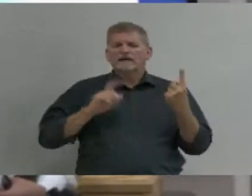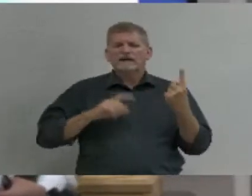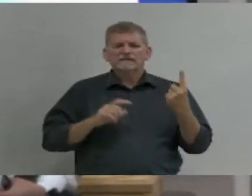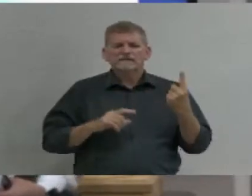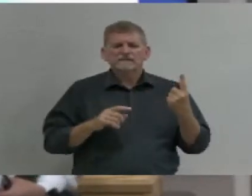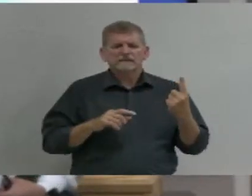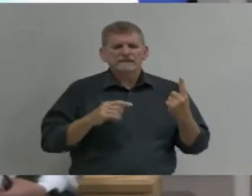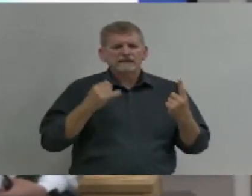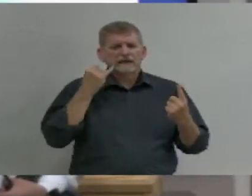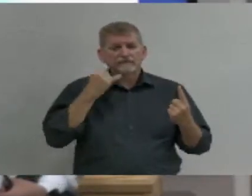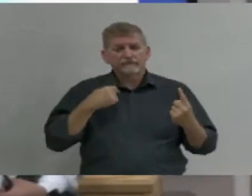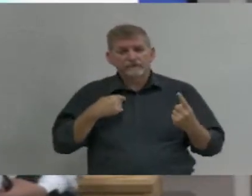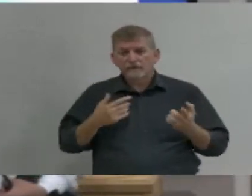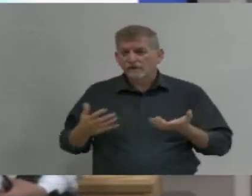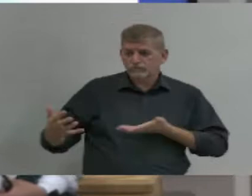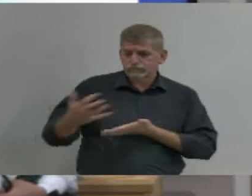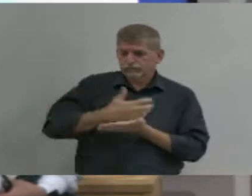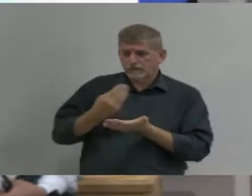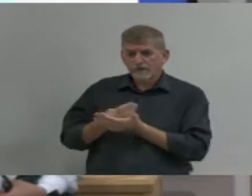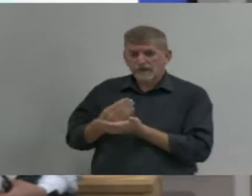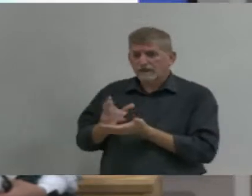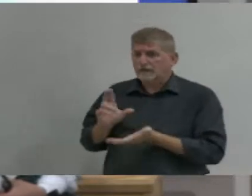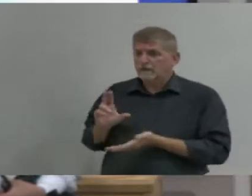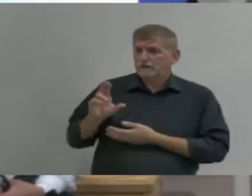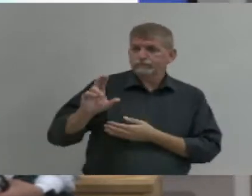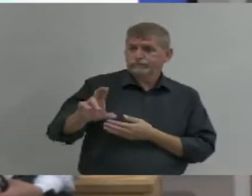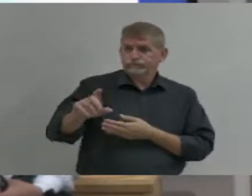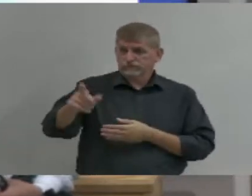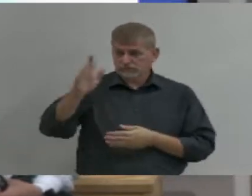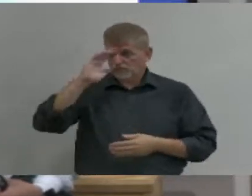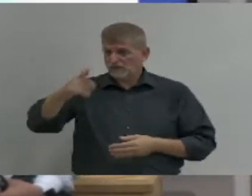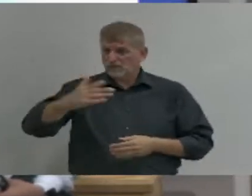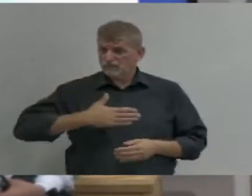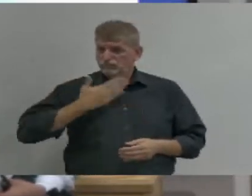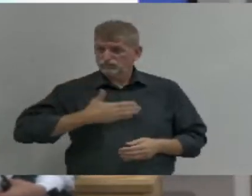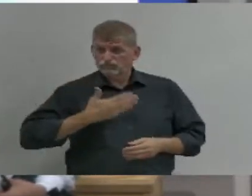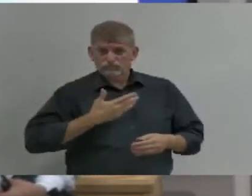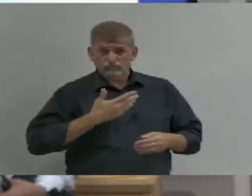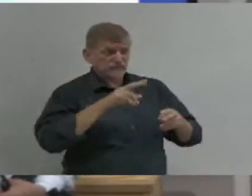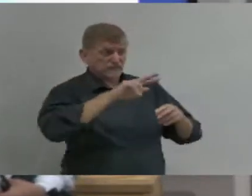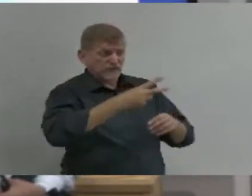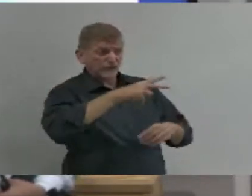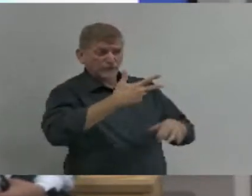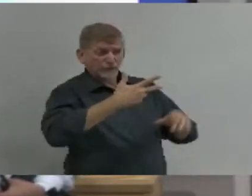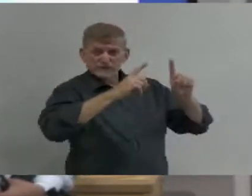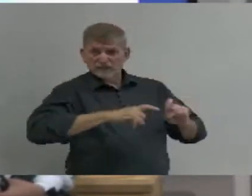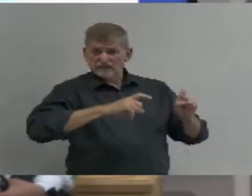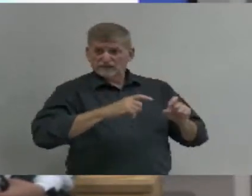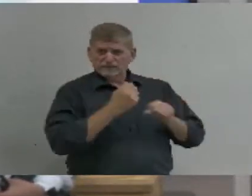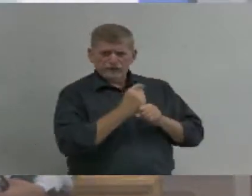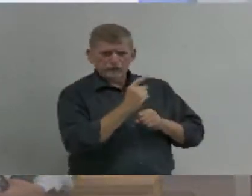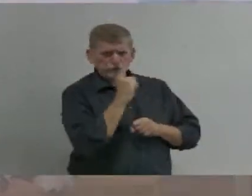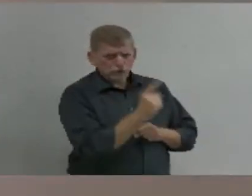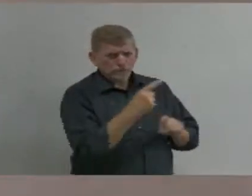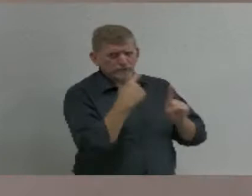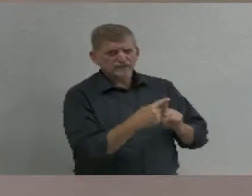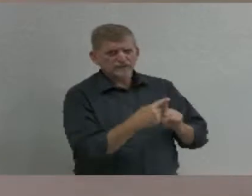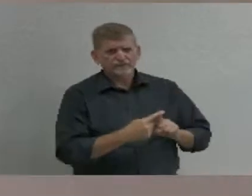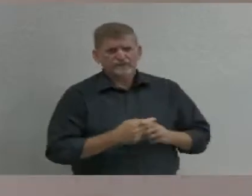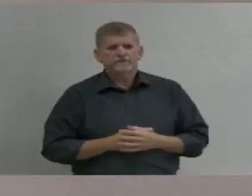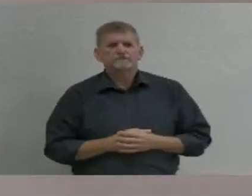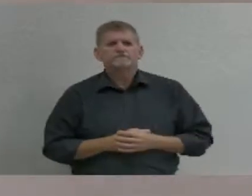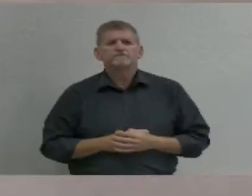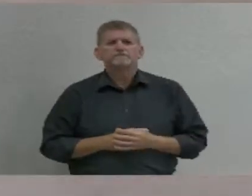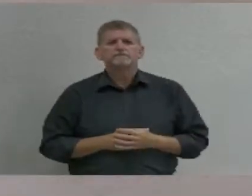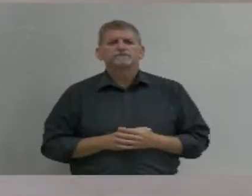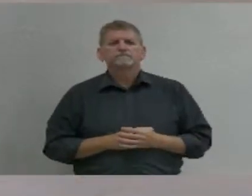will we implement it here in Tippecanoe County? Well, I think it would need the approval of the state because we've had that situation